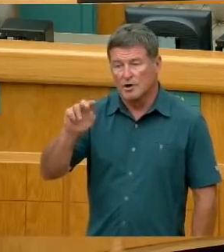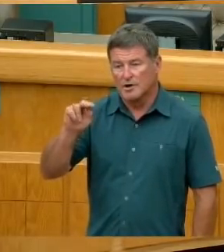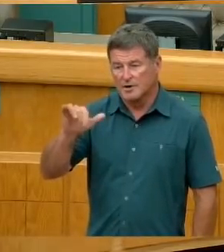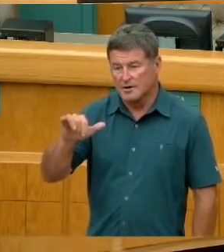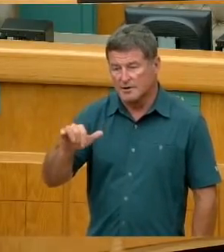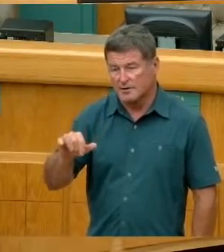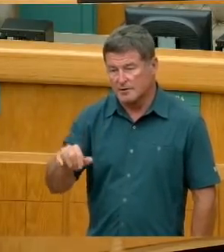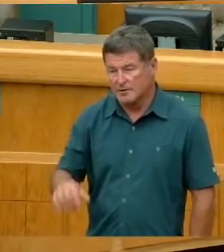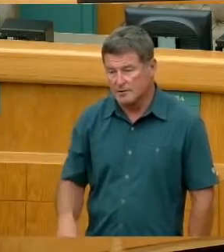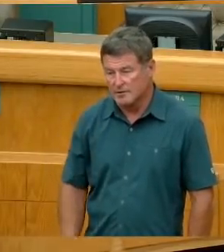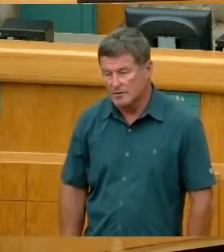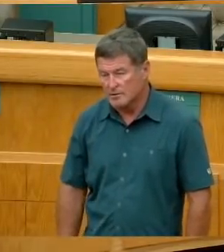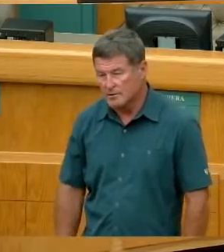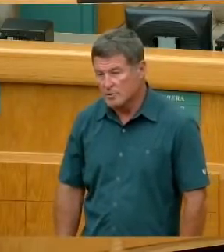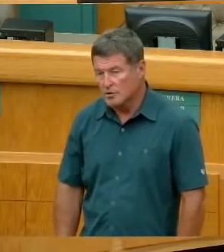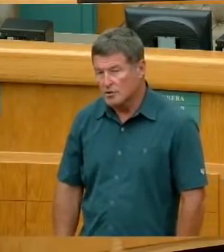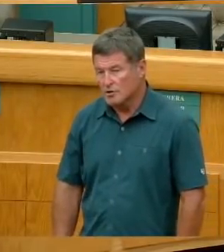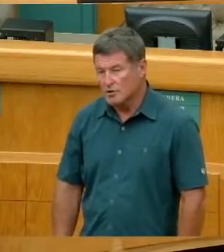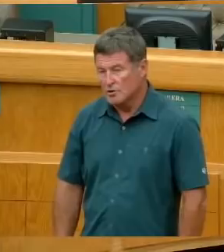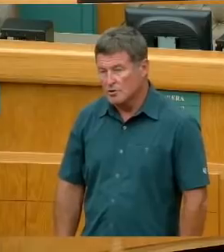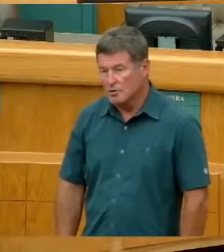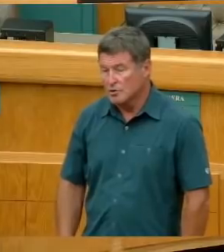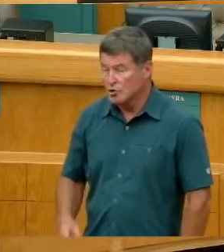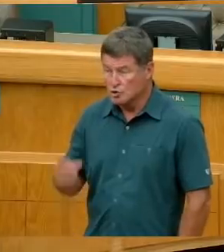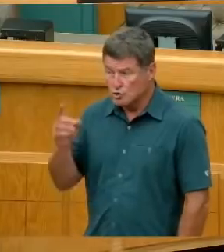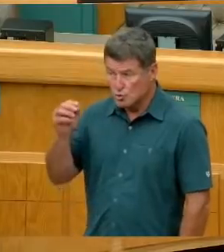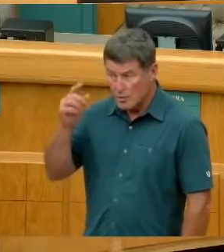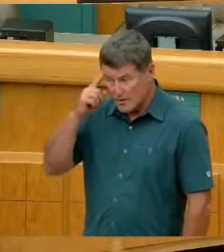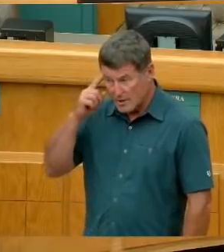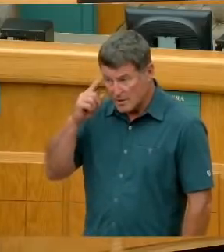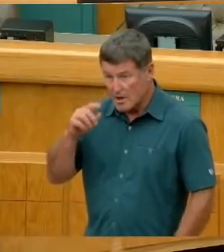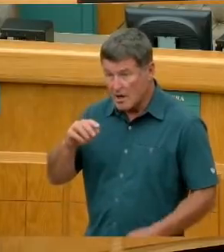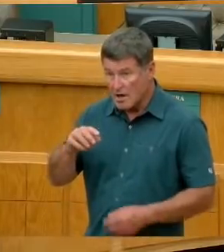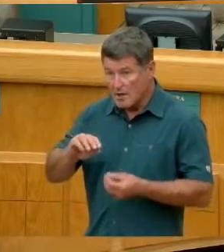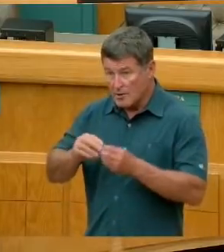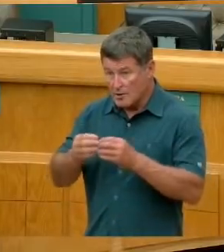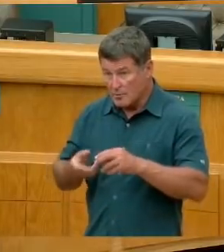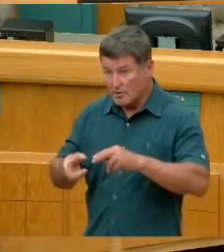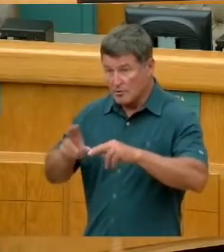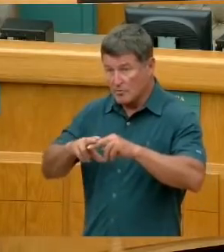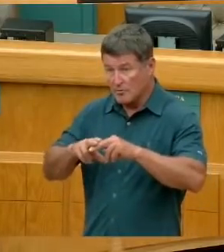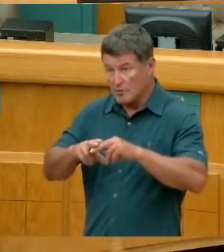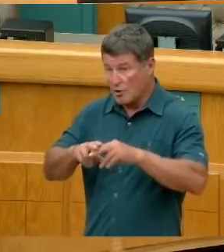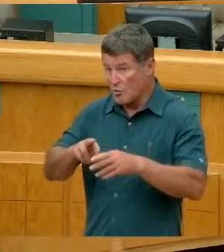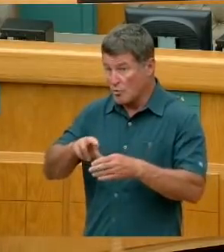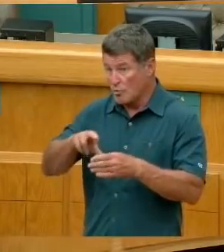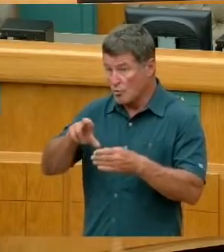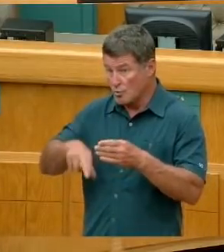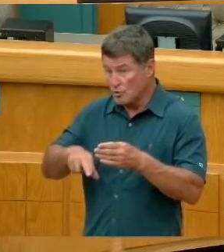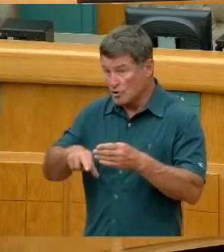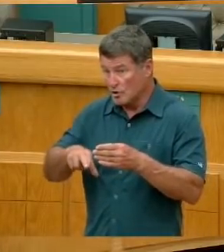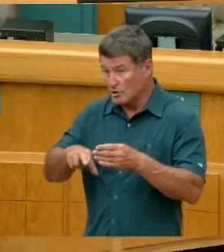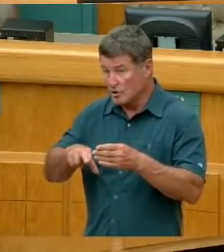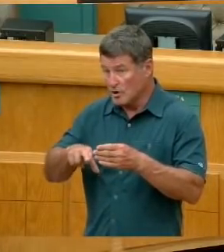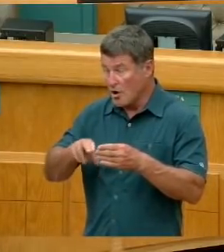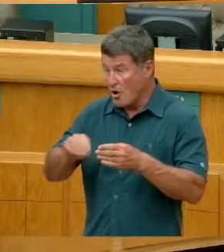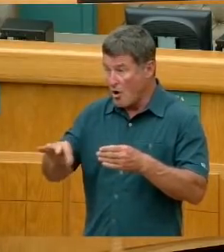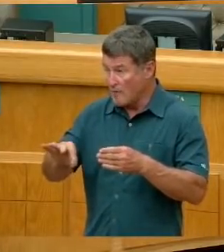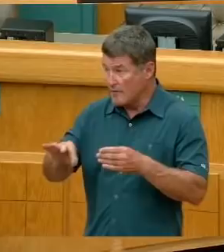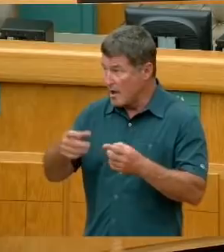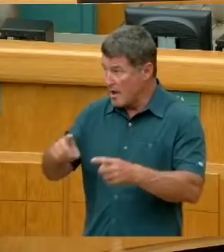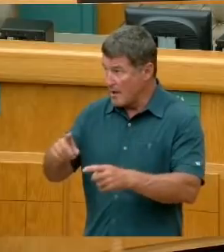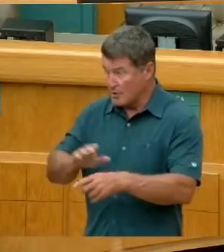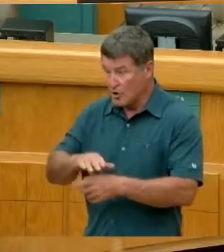Courtney? With 10 days since the 4th, do we believe that our increase in numbers are a direct result of